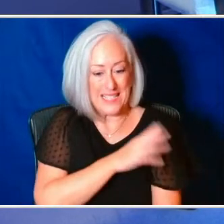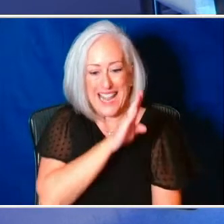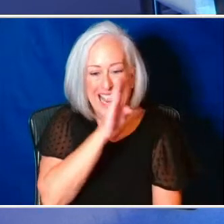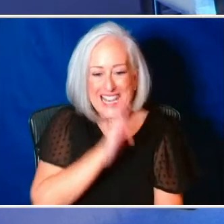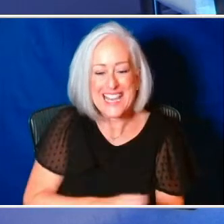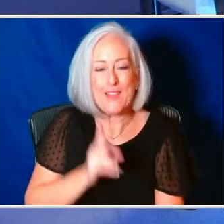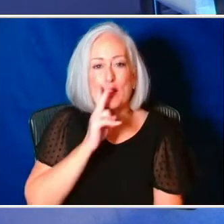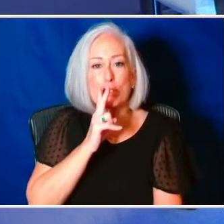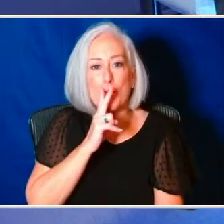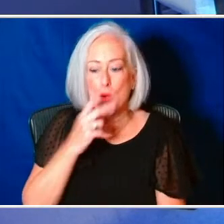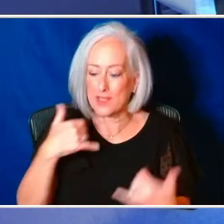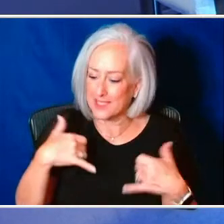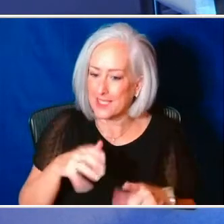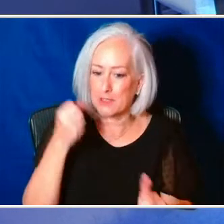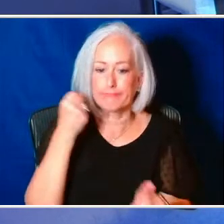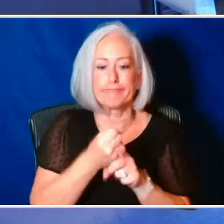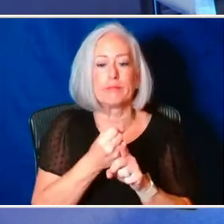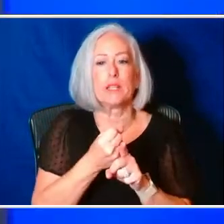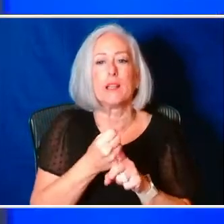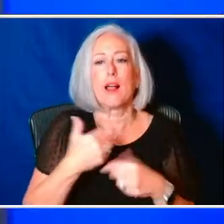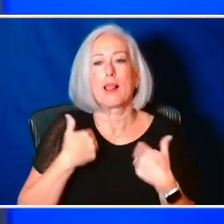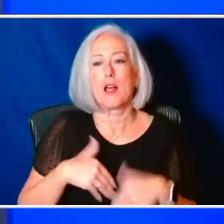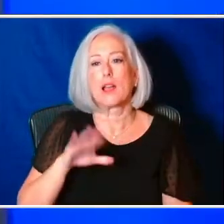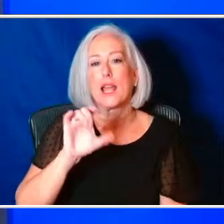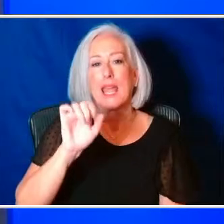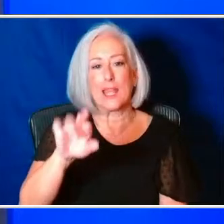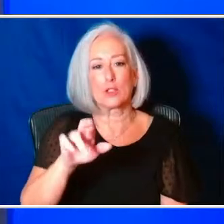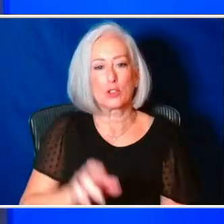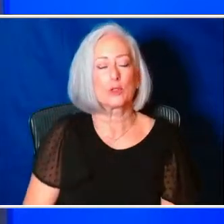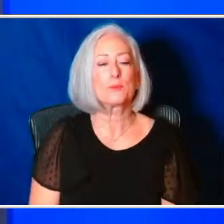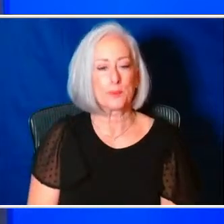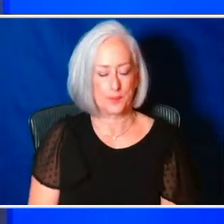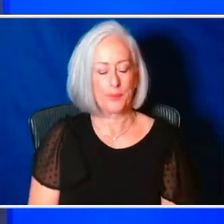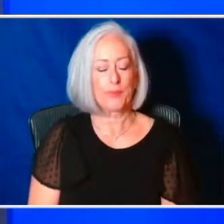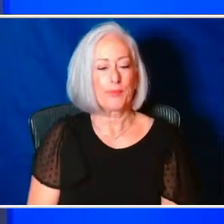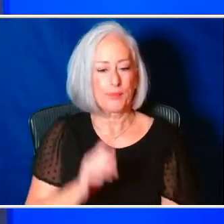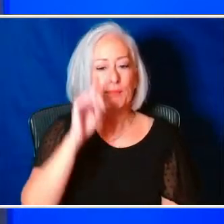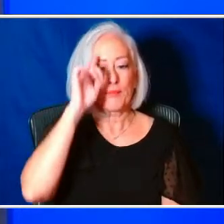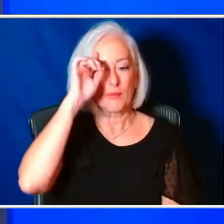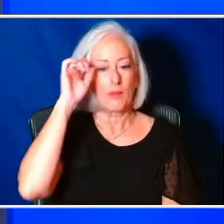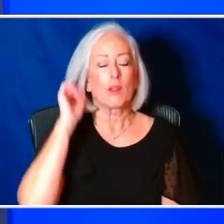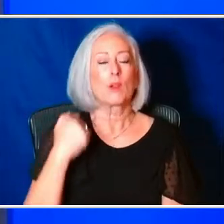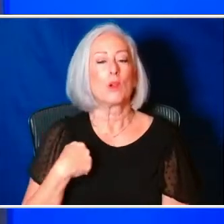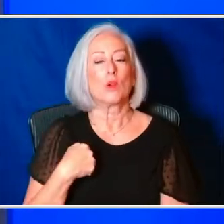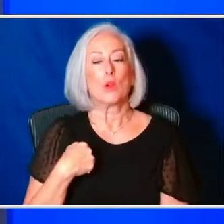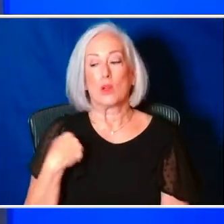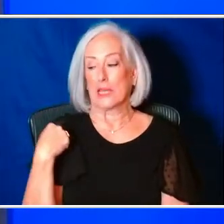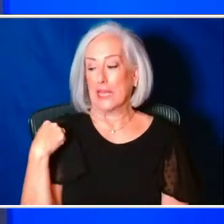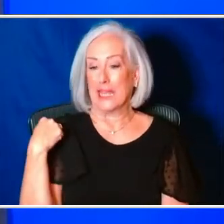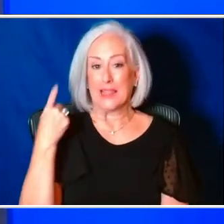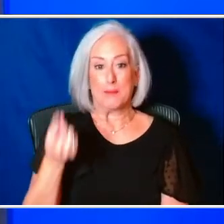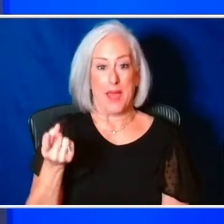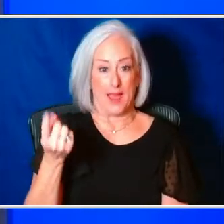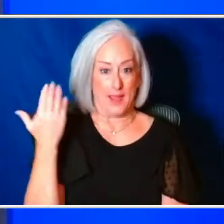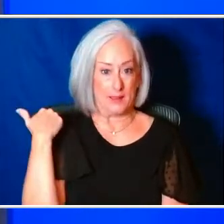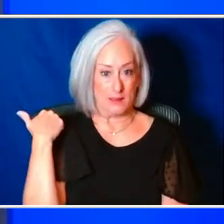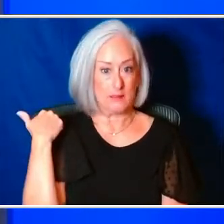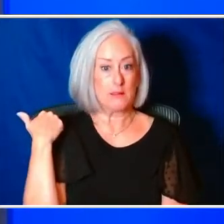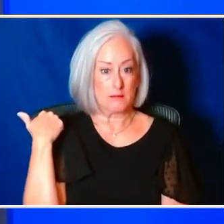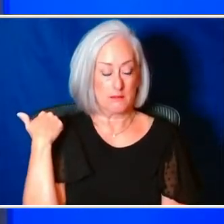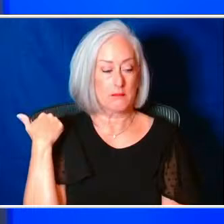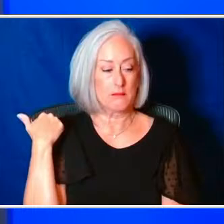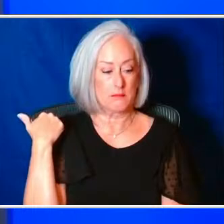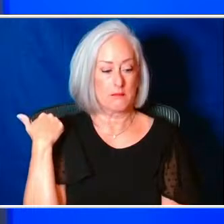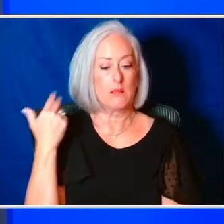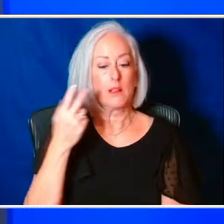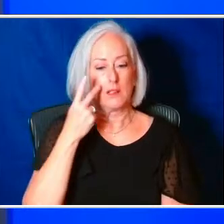cancer, lung cancer. Talk to us about that. That's correct. So what we're seeing in the past, I think the emphasis has been in smokers